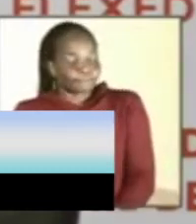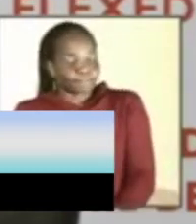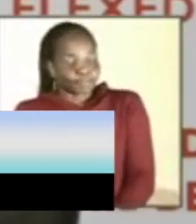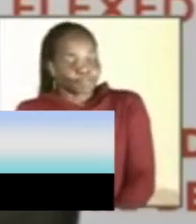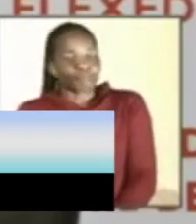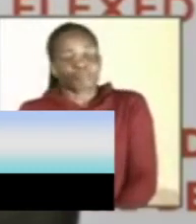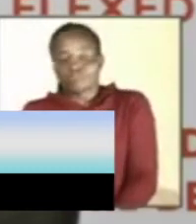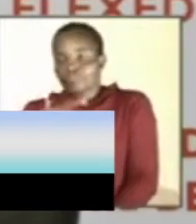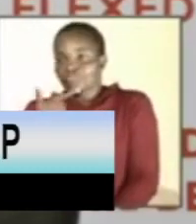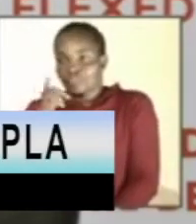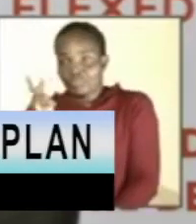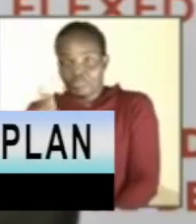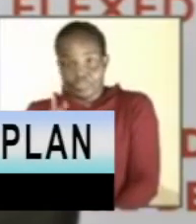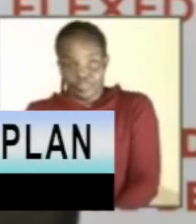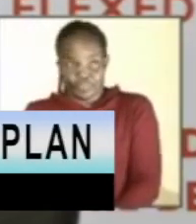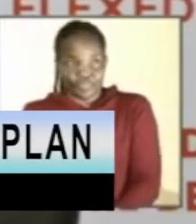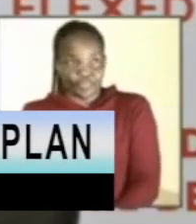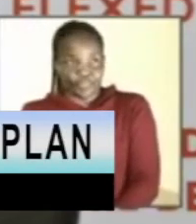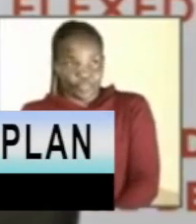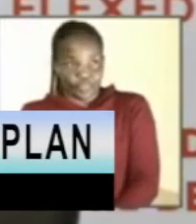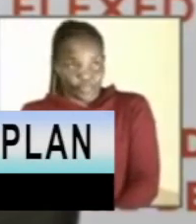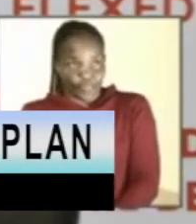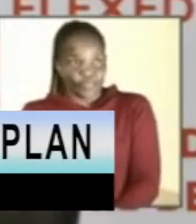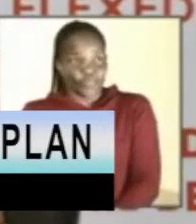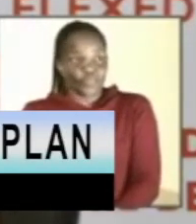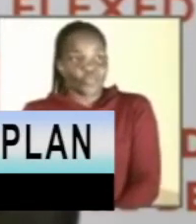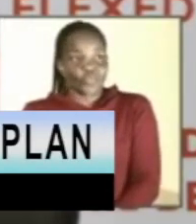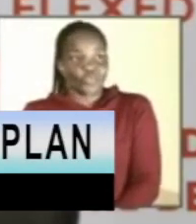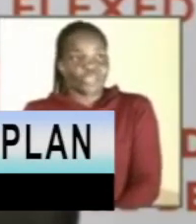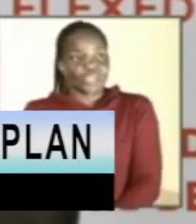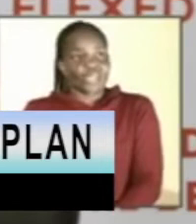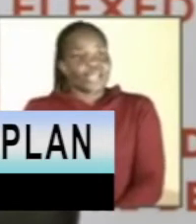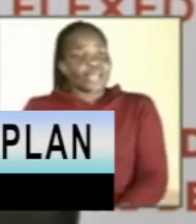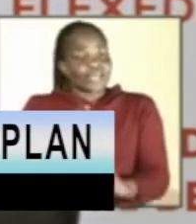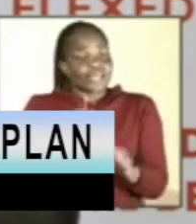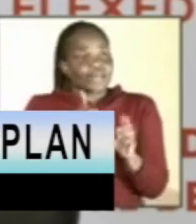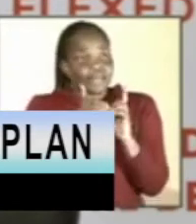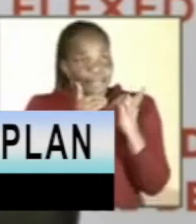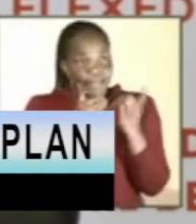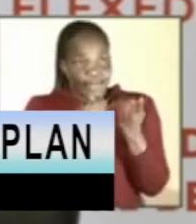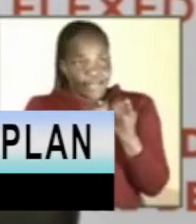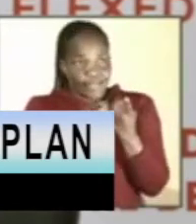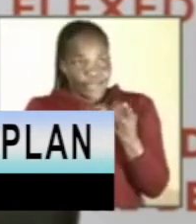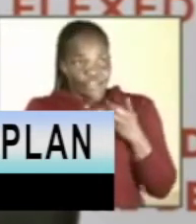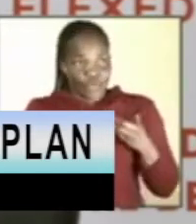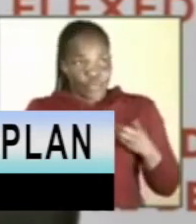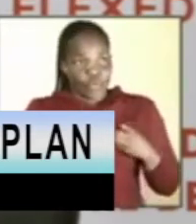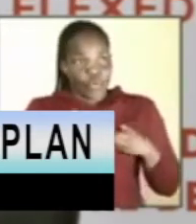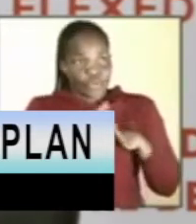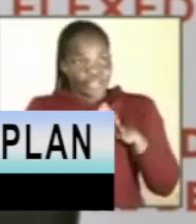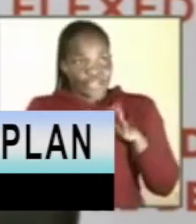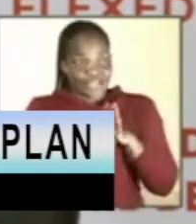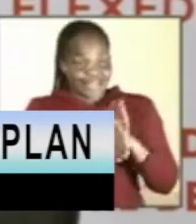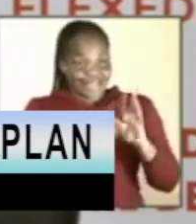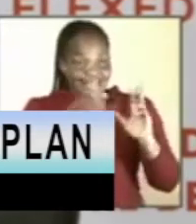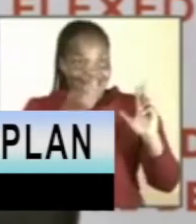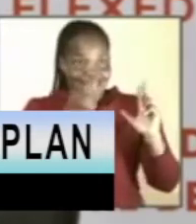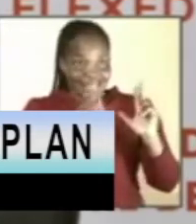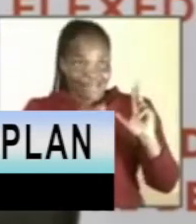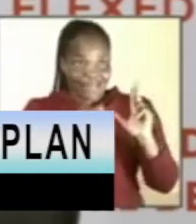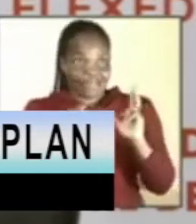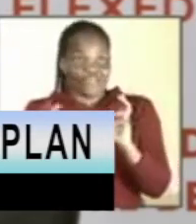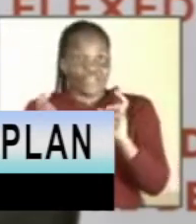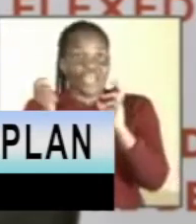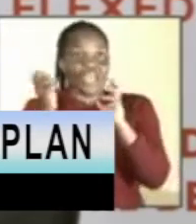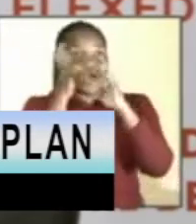Yes, the disaster risk management normally is shared by the chairperson of the Khomas Regional Council